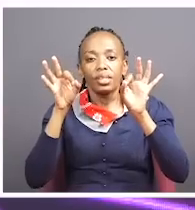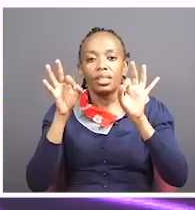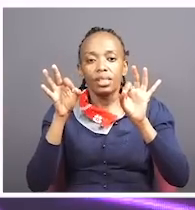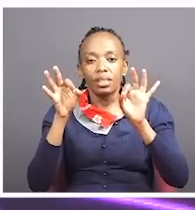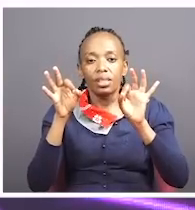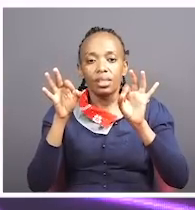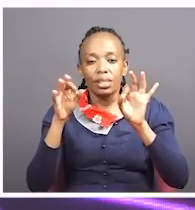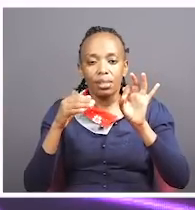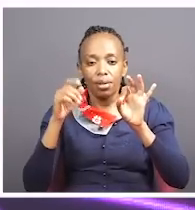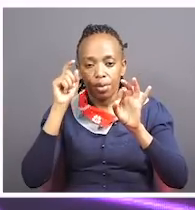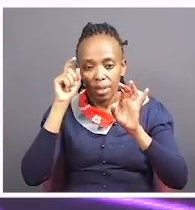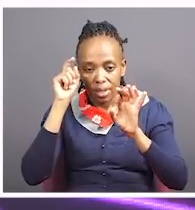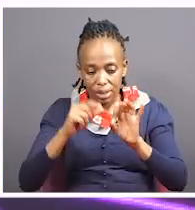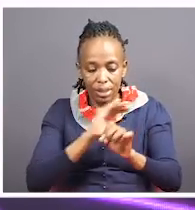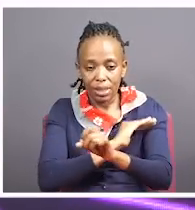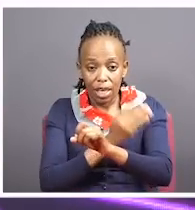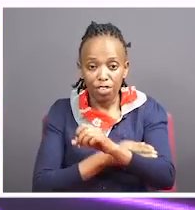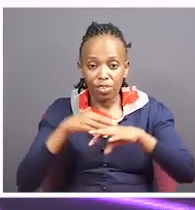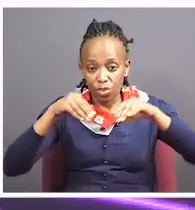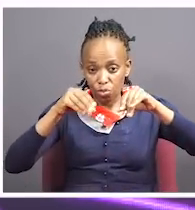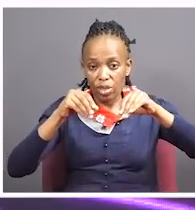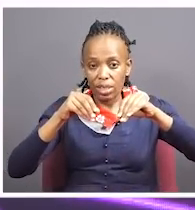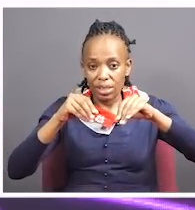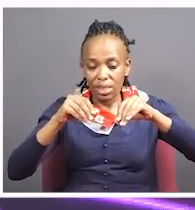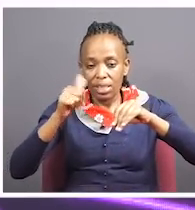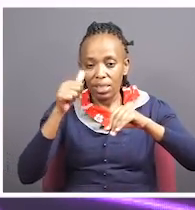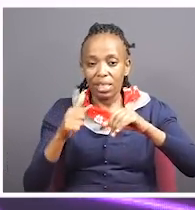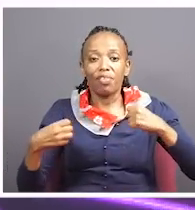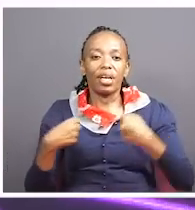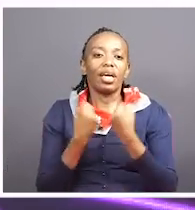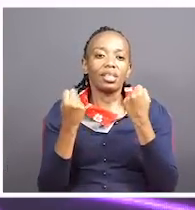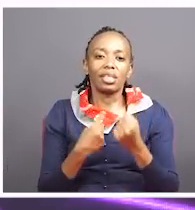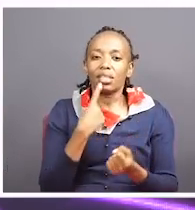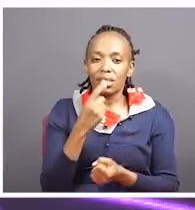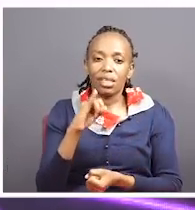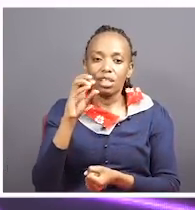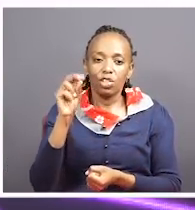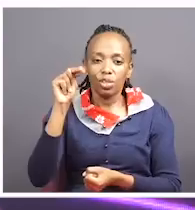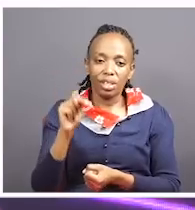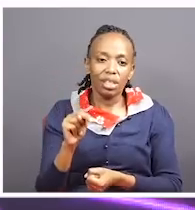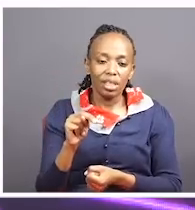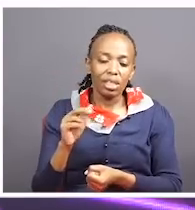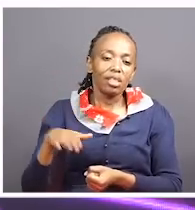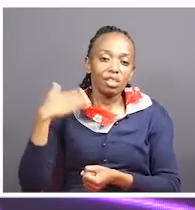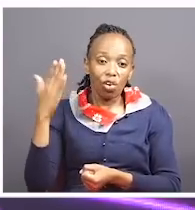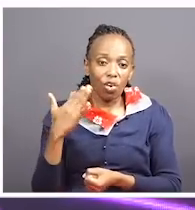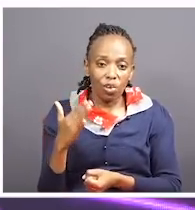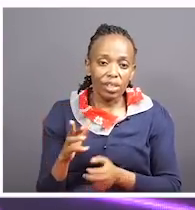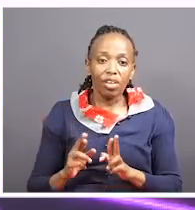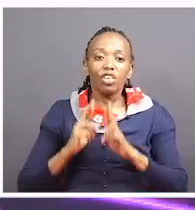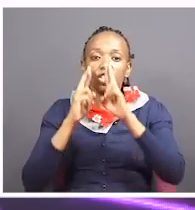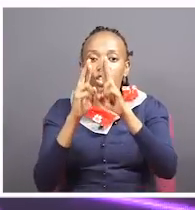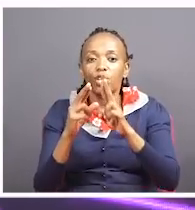Excellence takes effort. Quality is never an accident, said John Ruskin. It is always